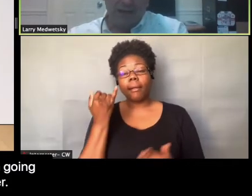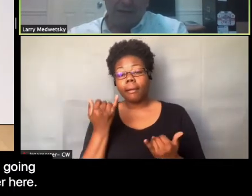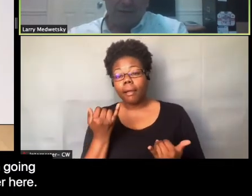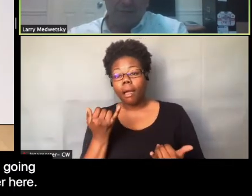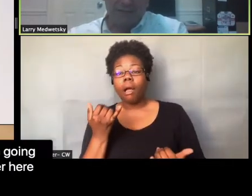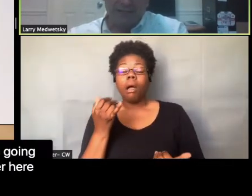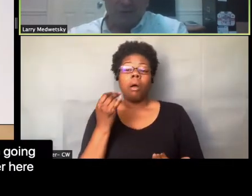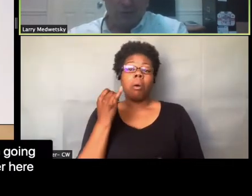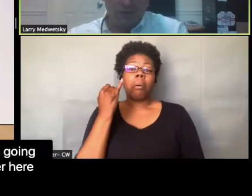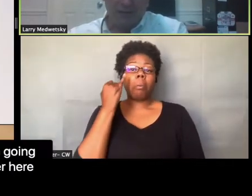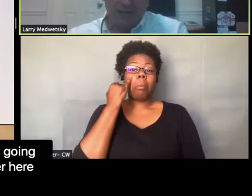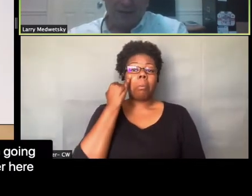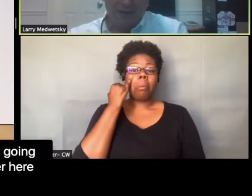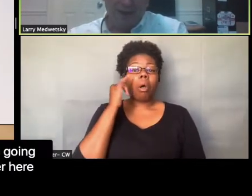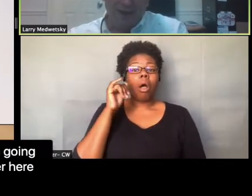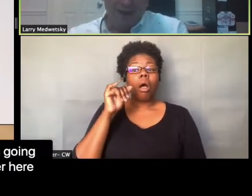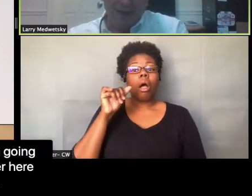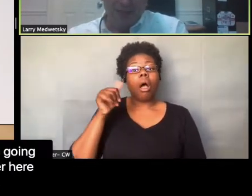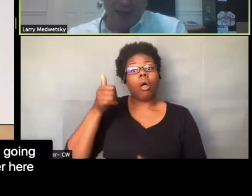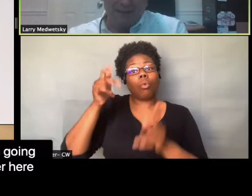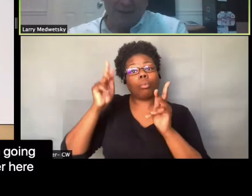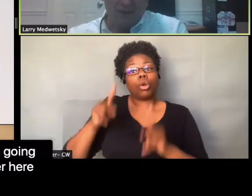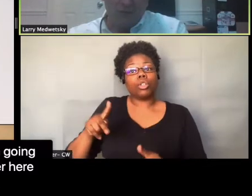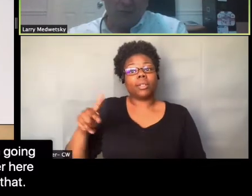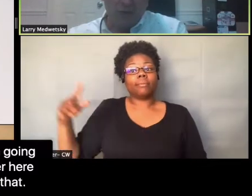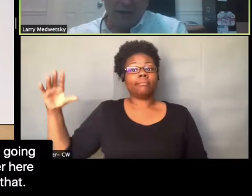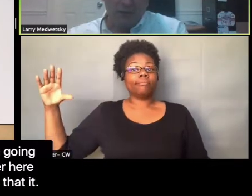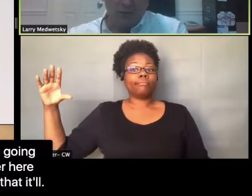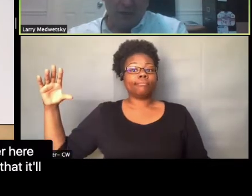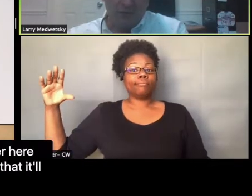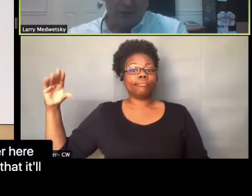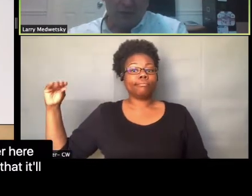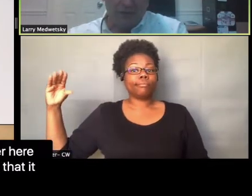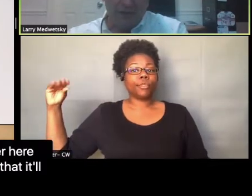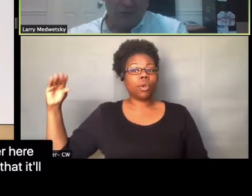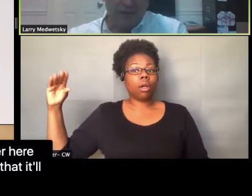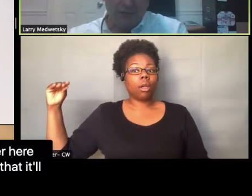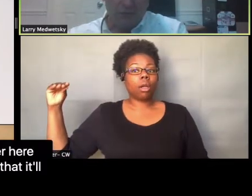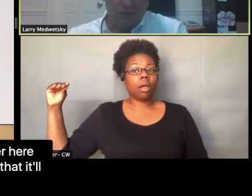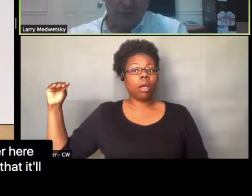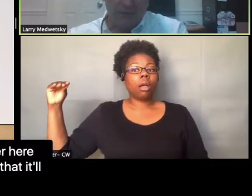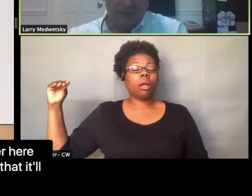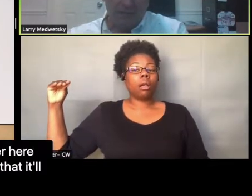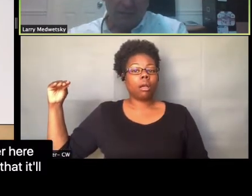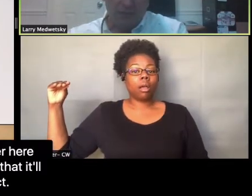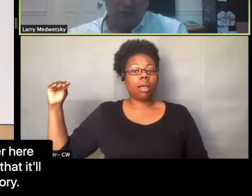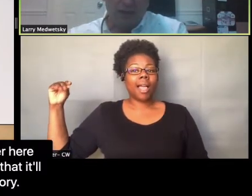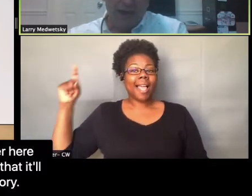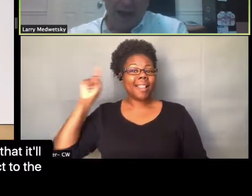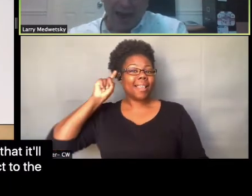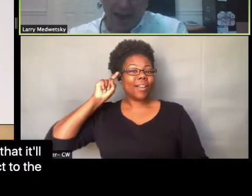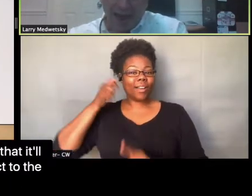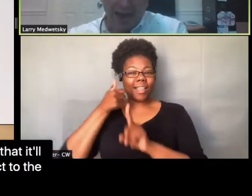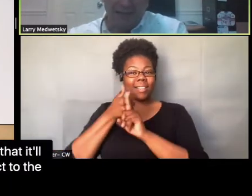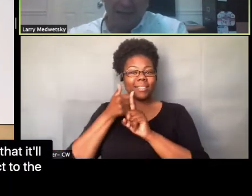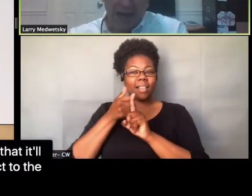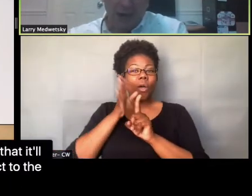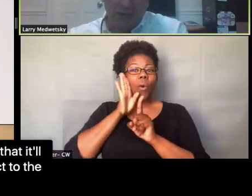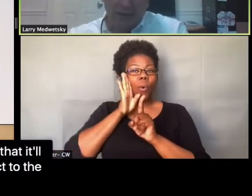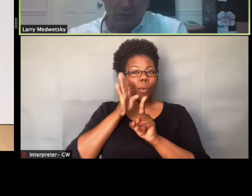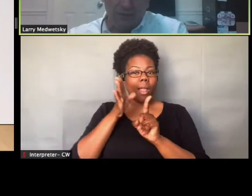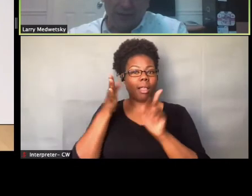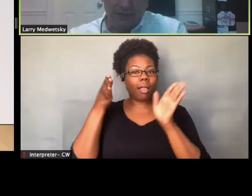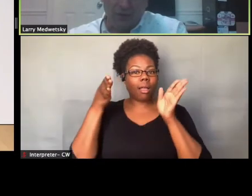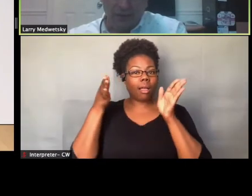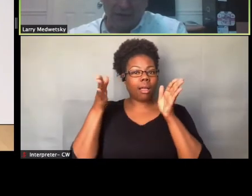on the side and pretend they're looking here, that it'll change direction. So the hearing aid will direct to the speech, and